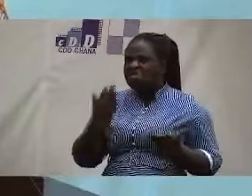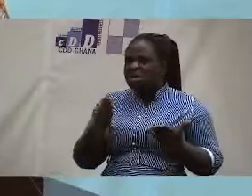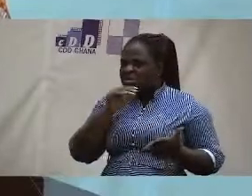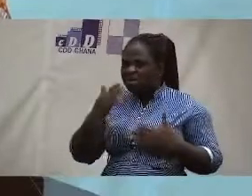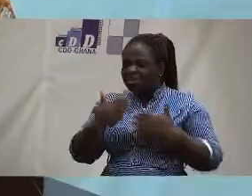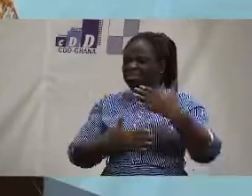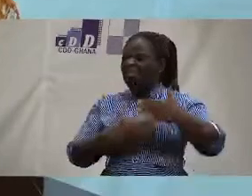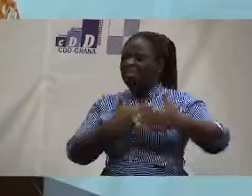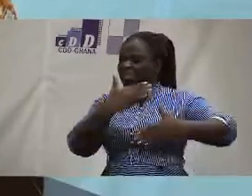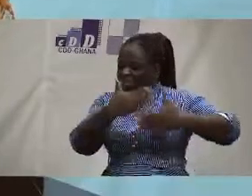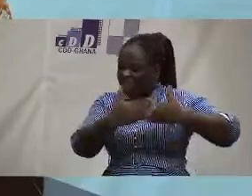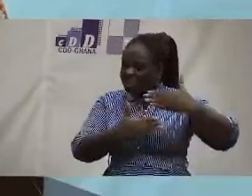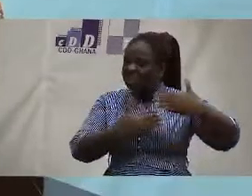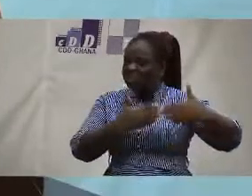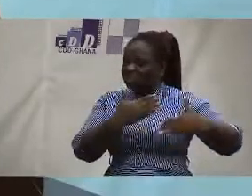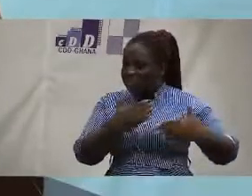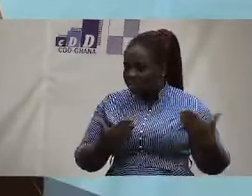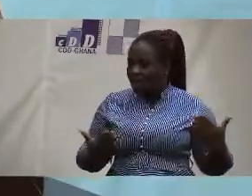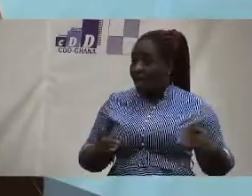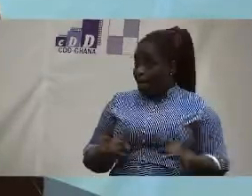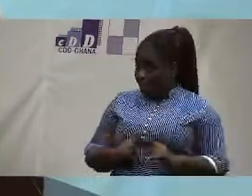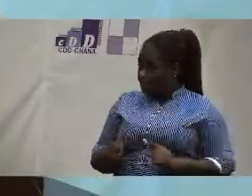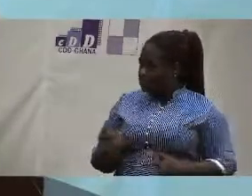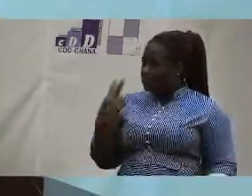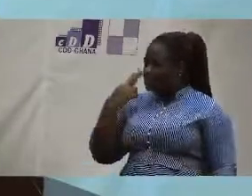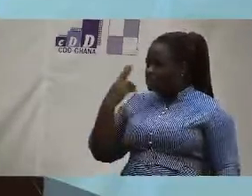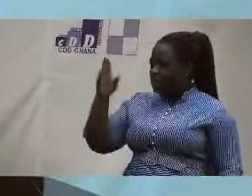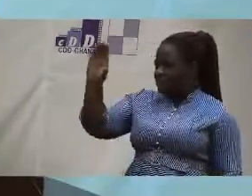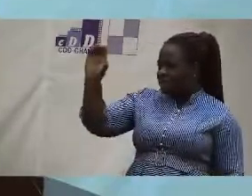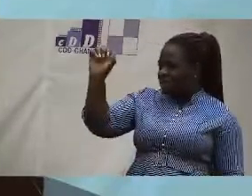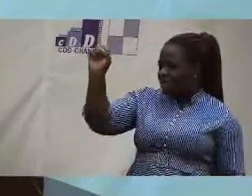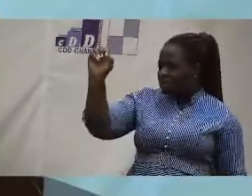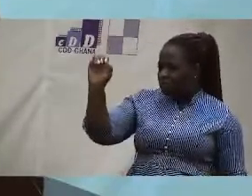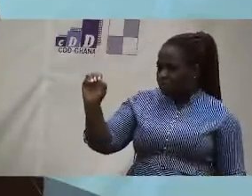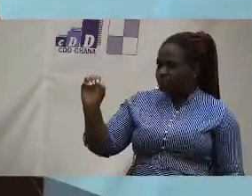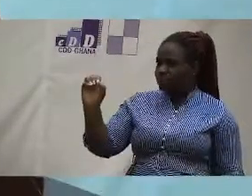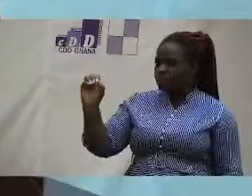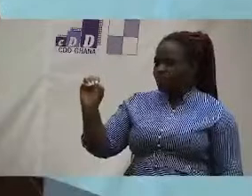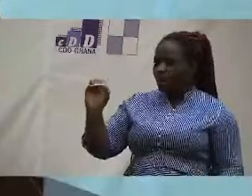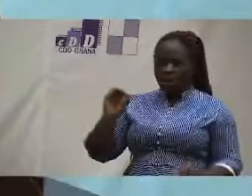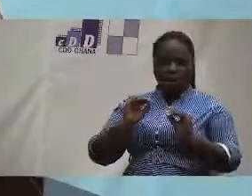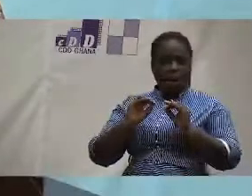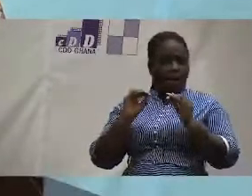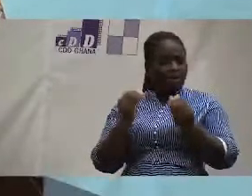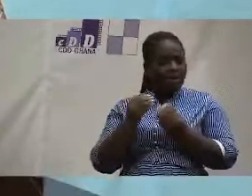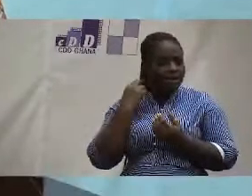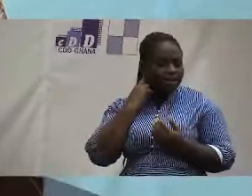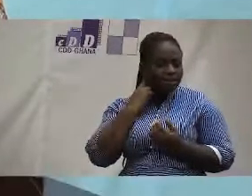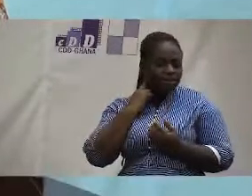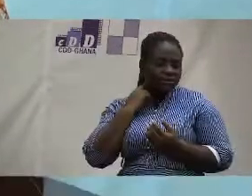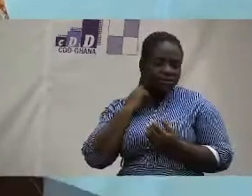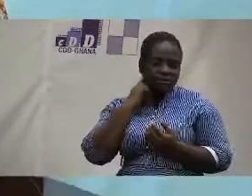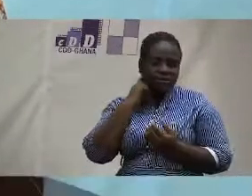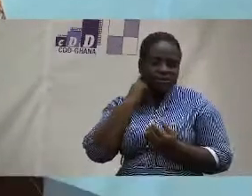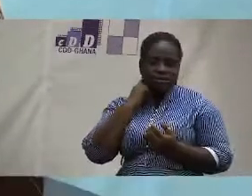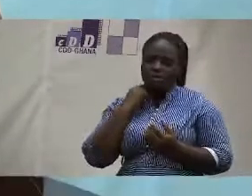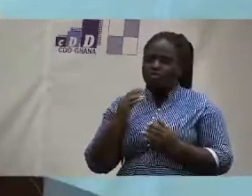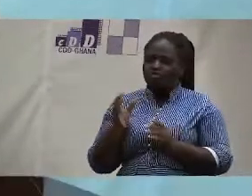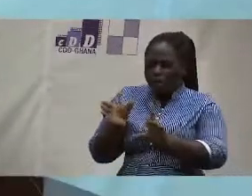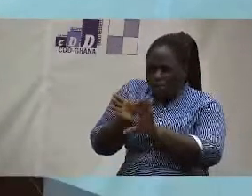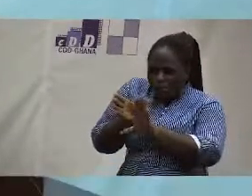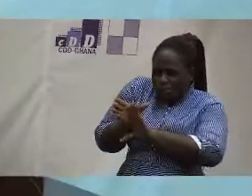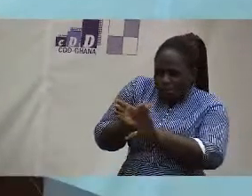progressive, but which is still progressive, is that we saw civil society organize to even